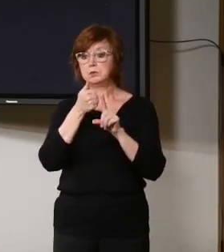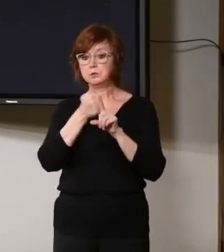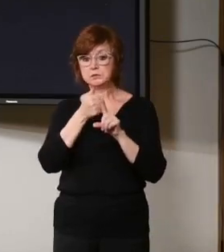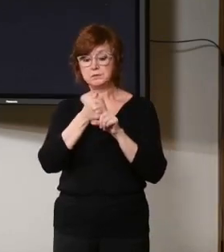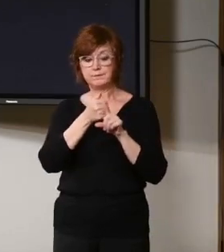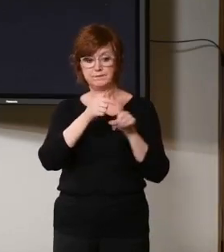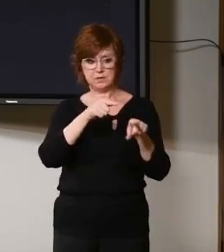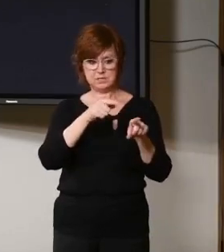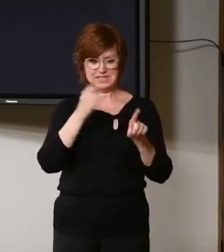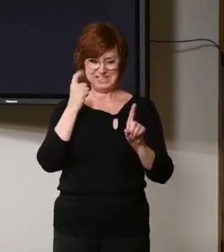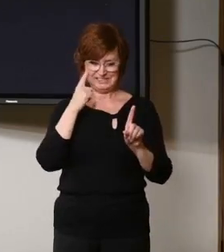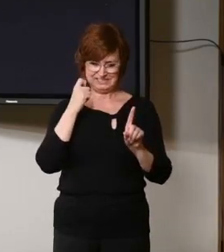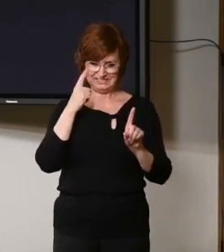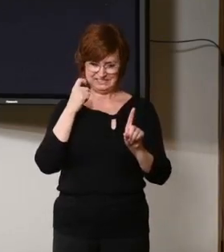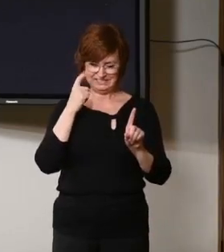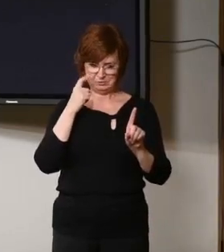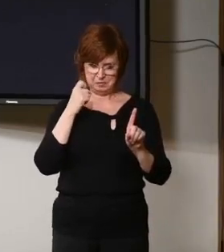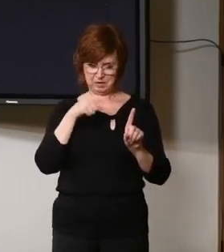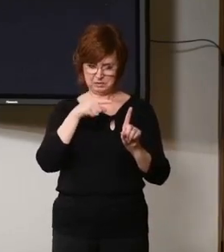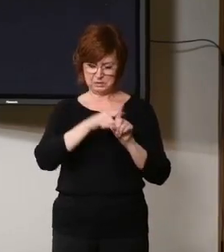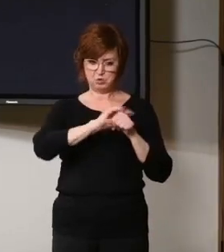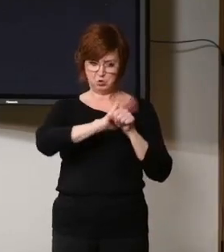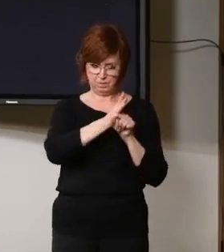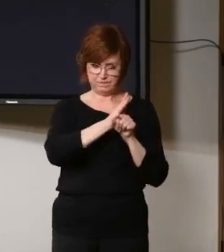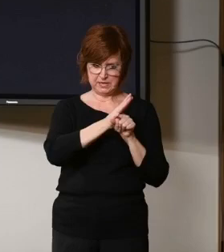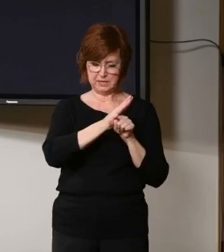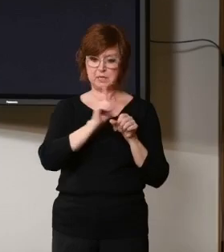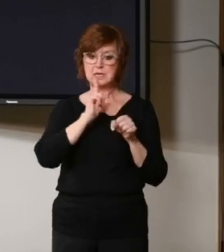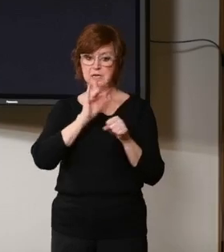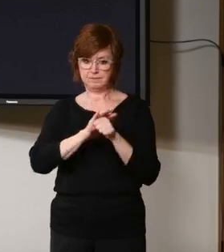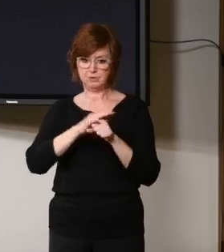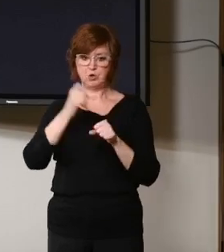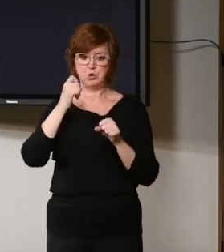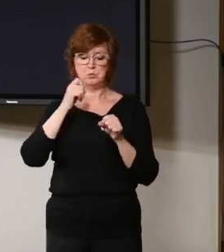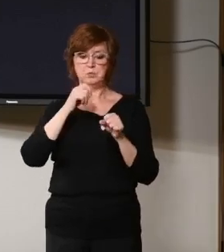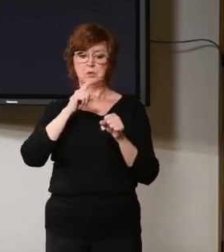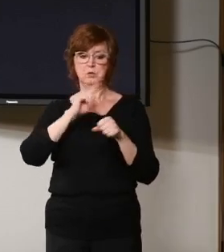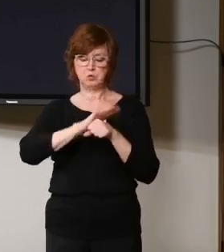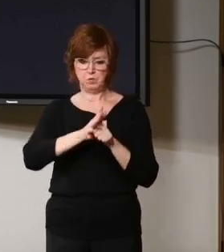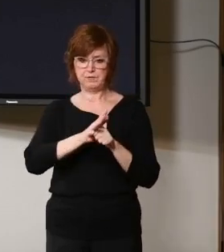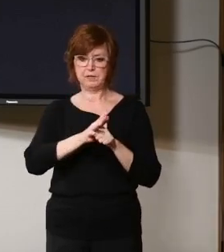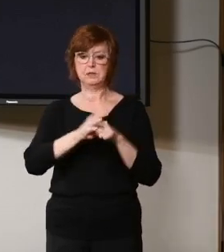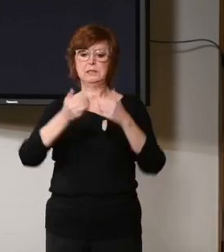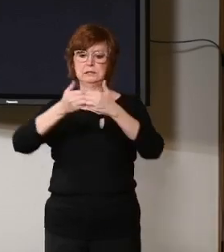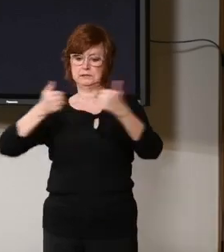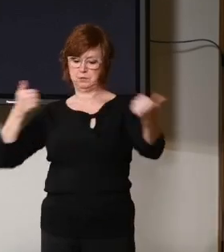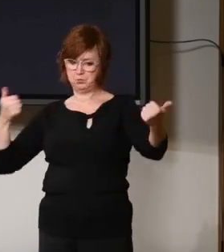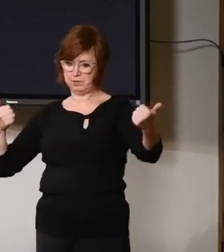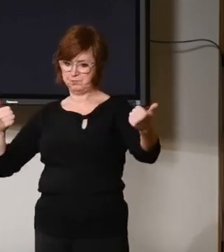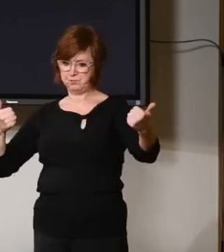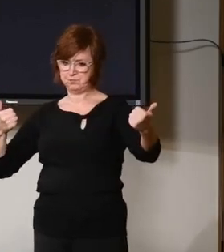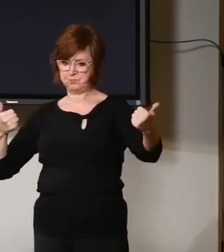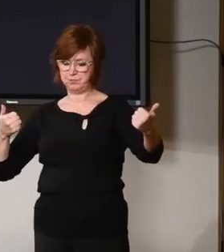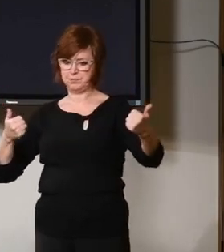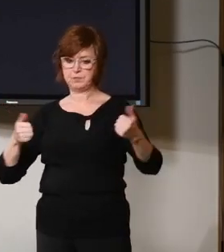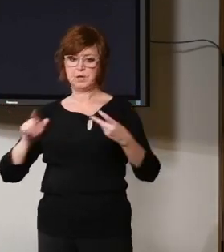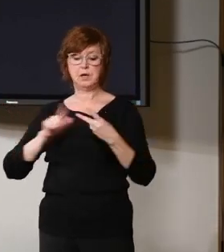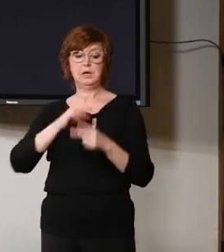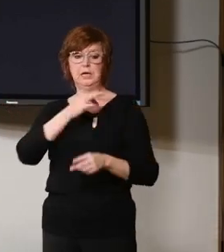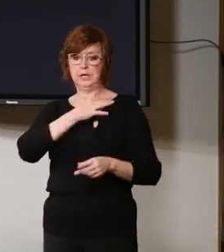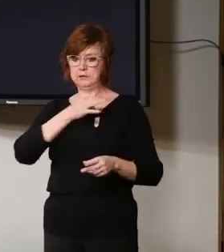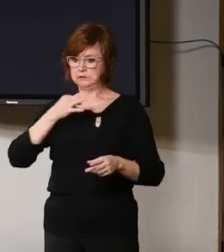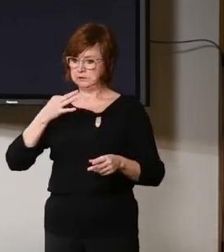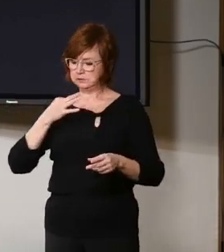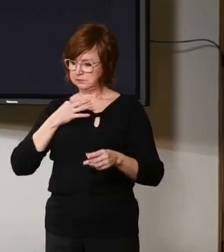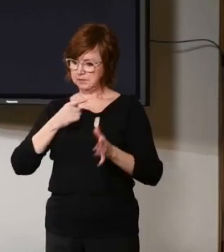being suspected of or have confirmed COVID are being isolated, and staff are using full precautions as per